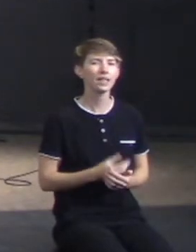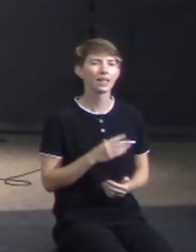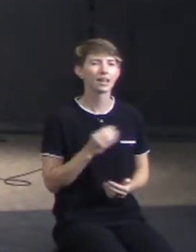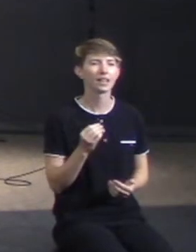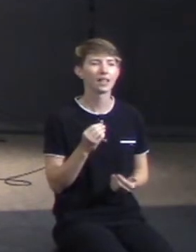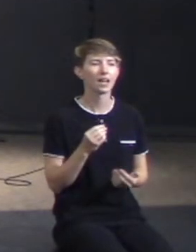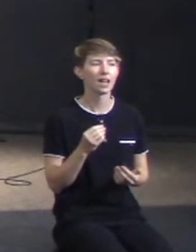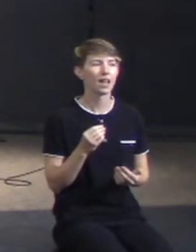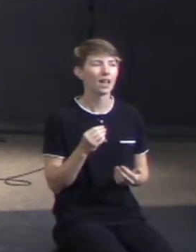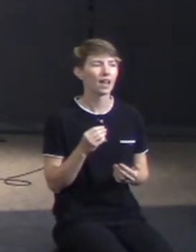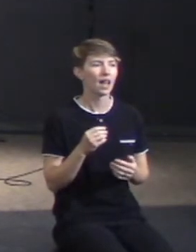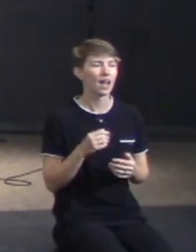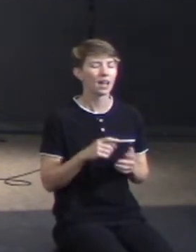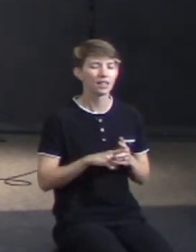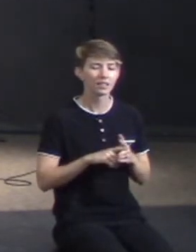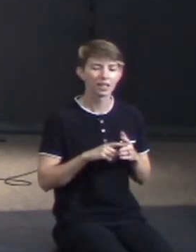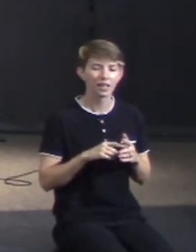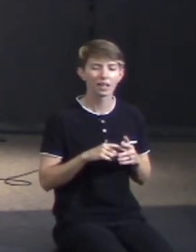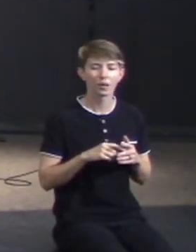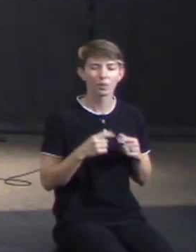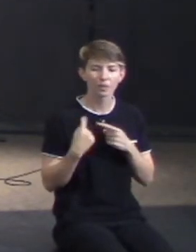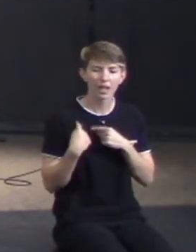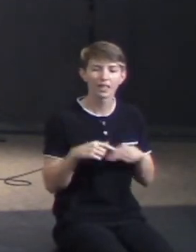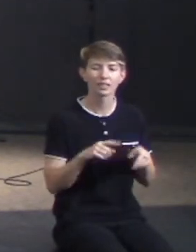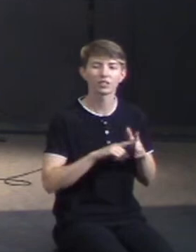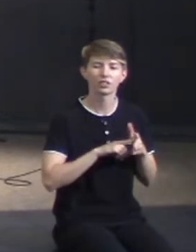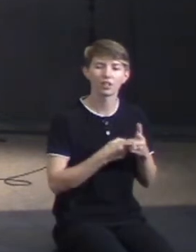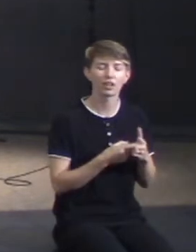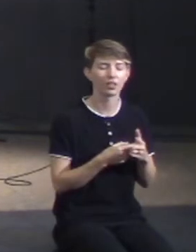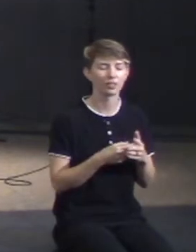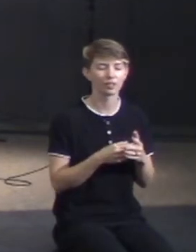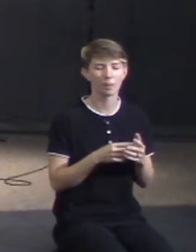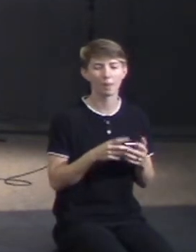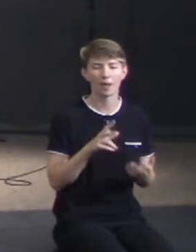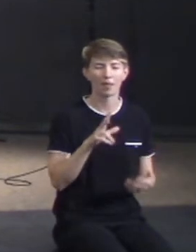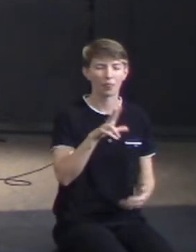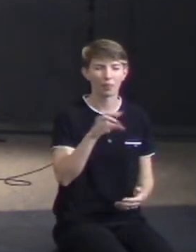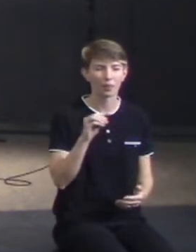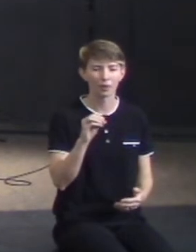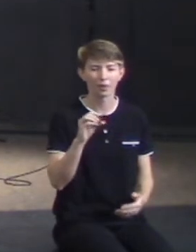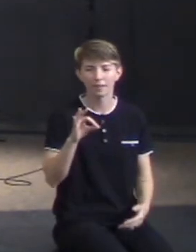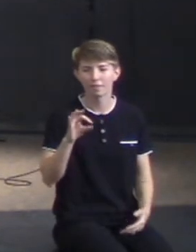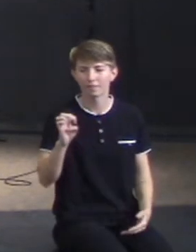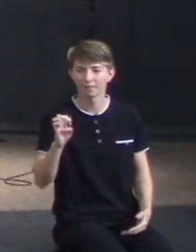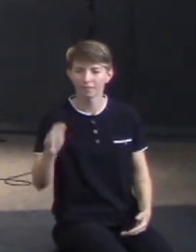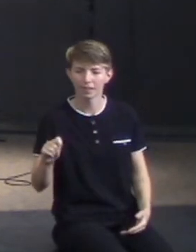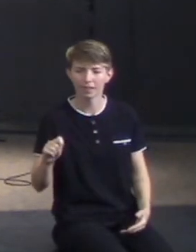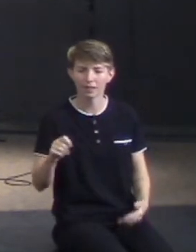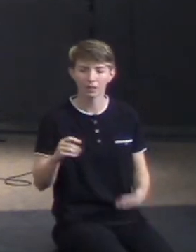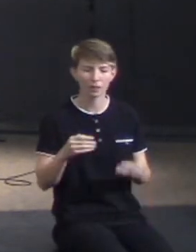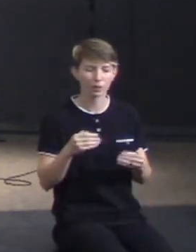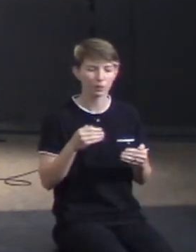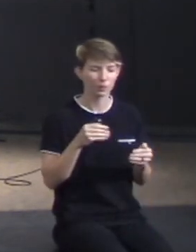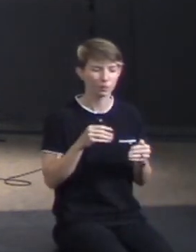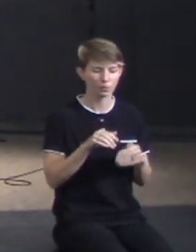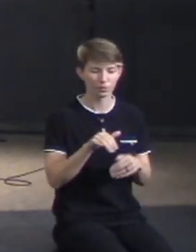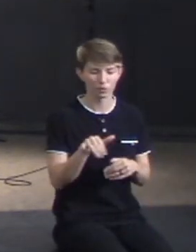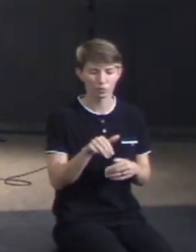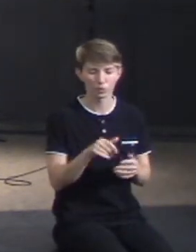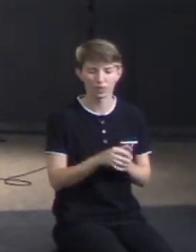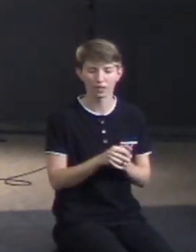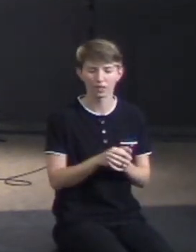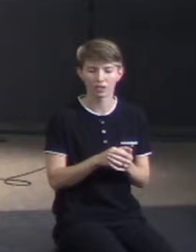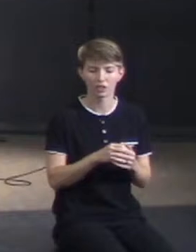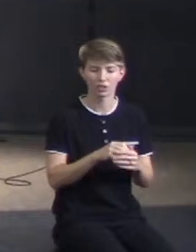as this thing got started, they left about 30 feet between the chairs and the stage. And they were saying, hey,